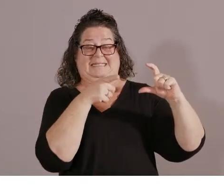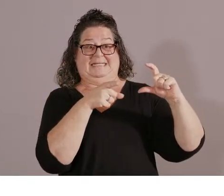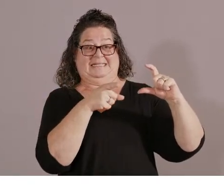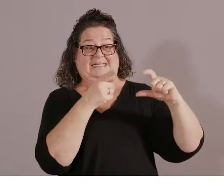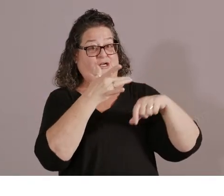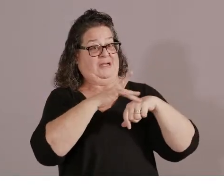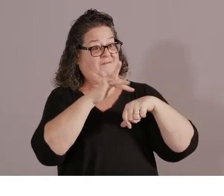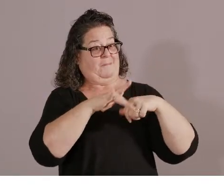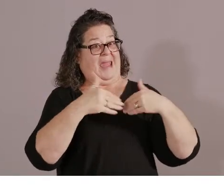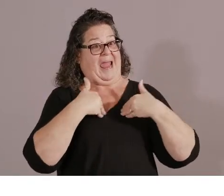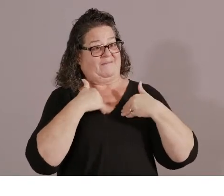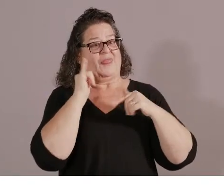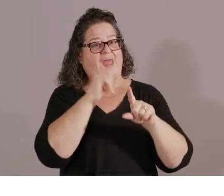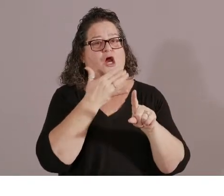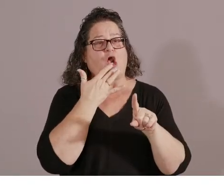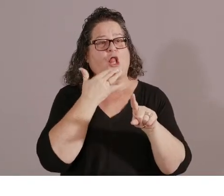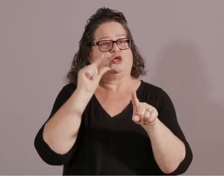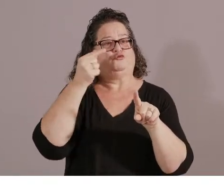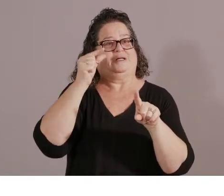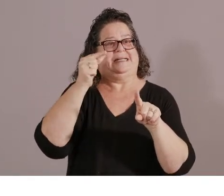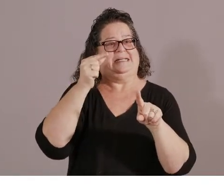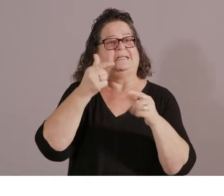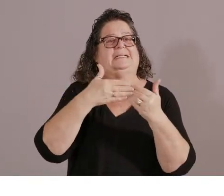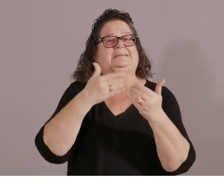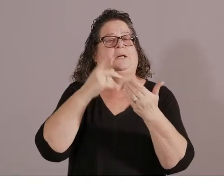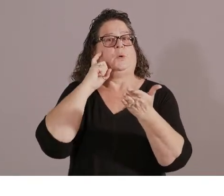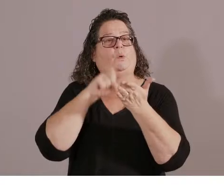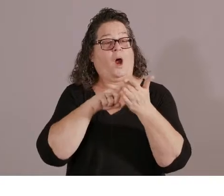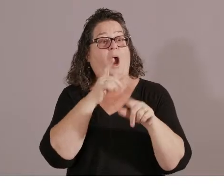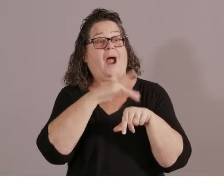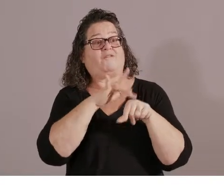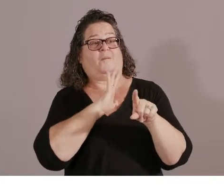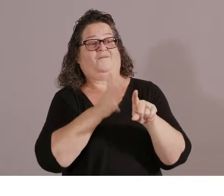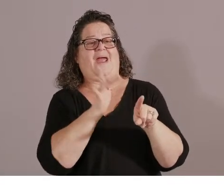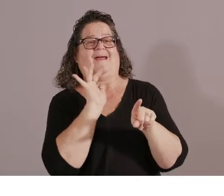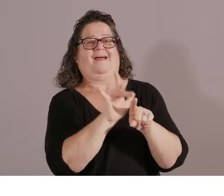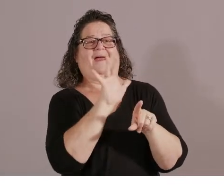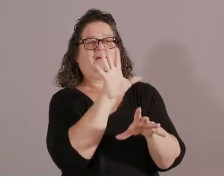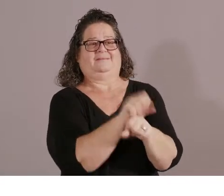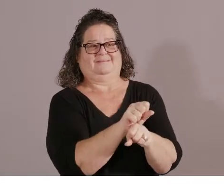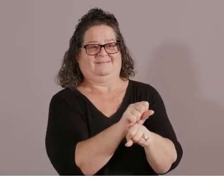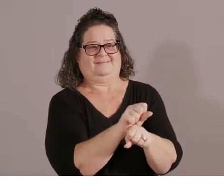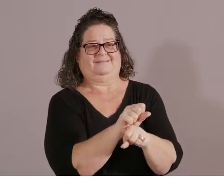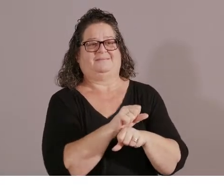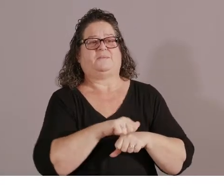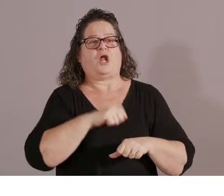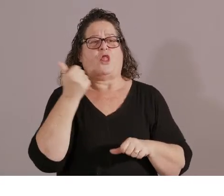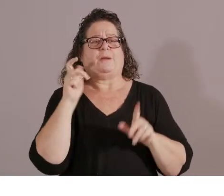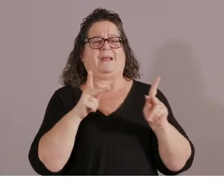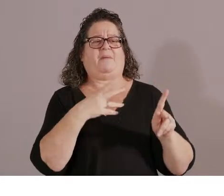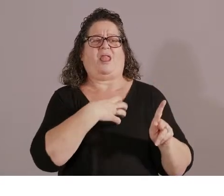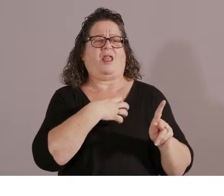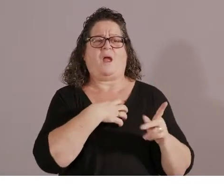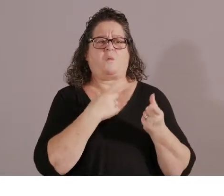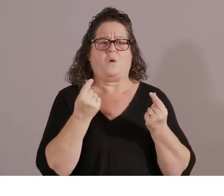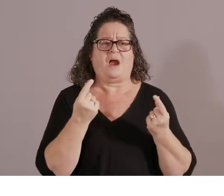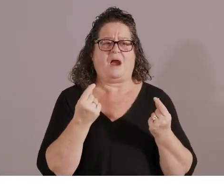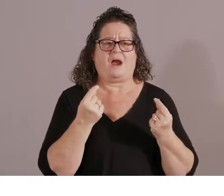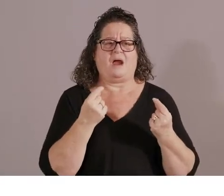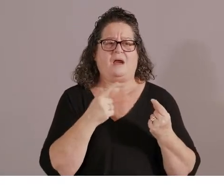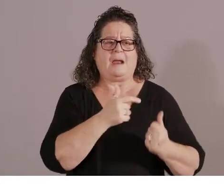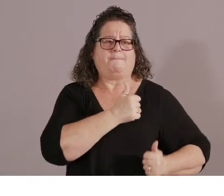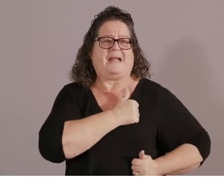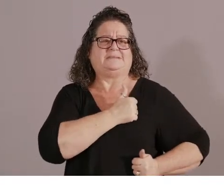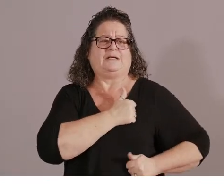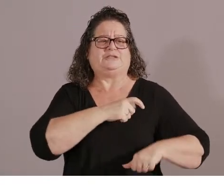day to make your appointment. And then one of the other things we had gotten some complaints about was that it was in military time, so going 0